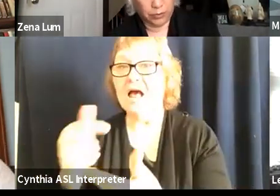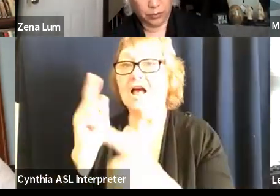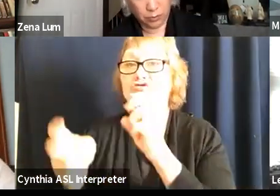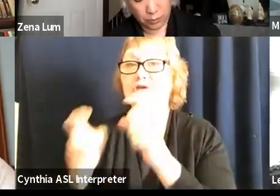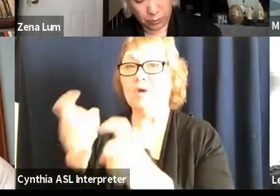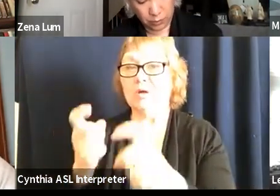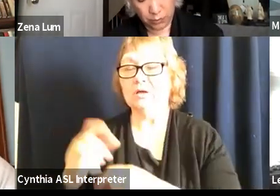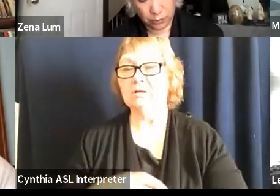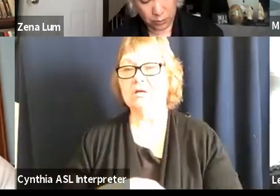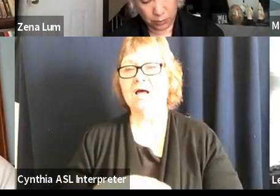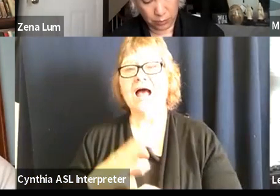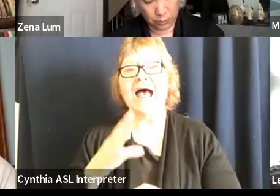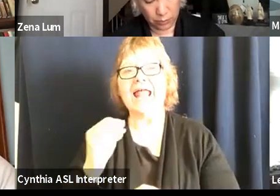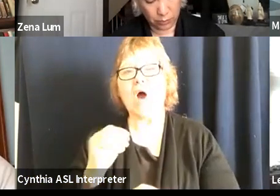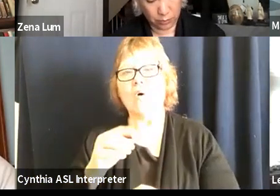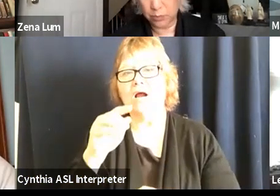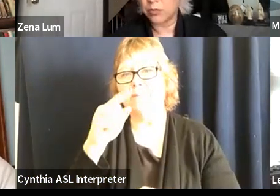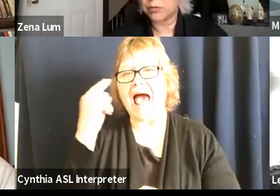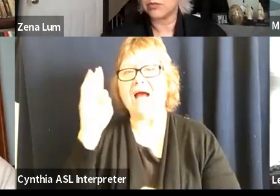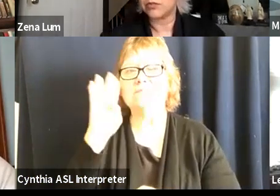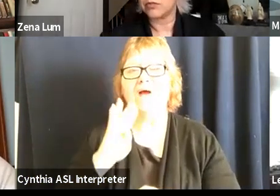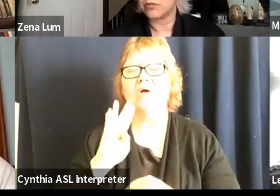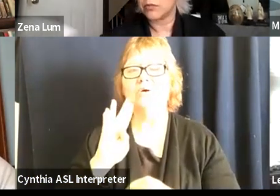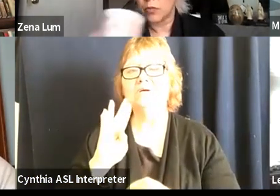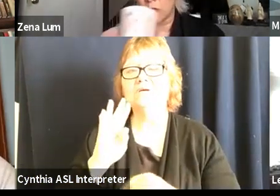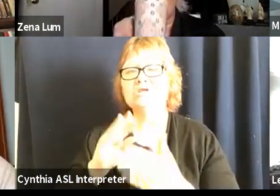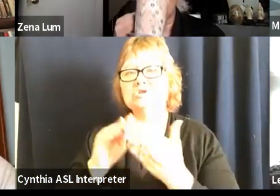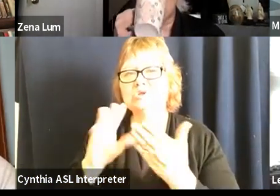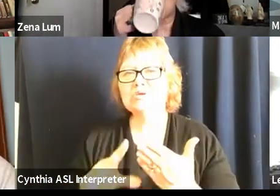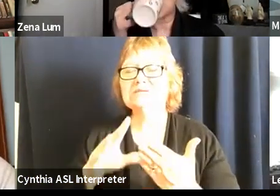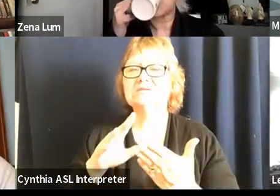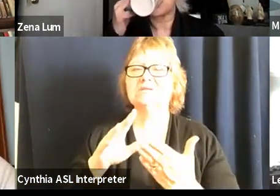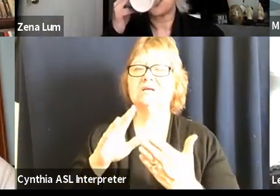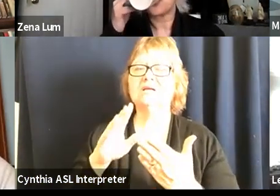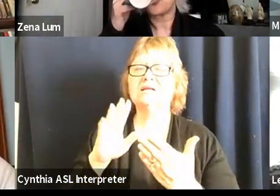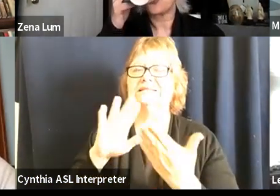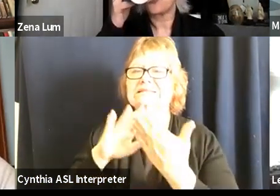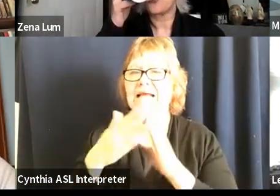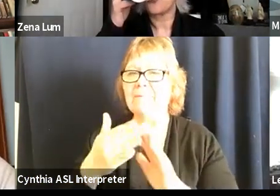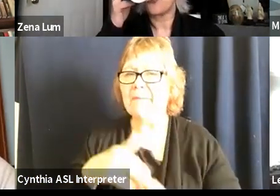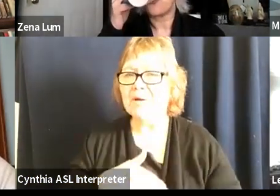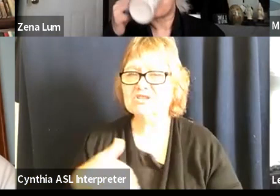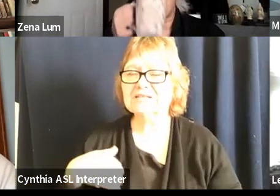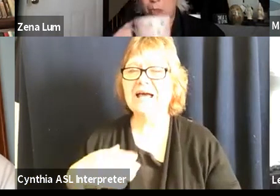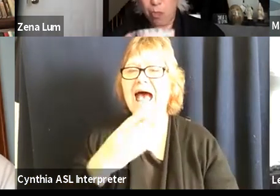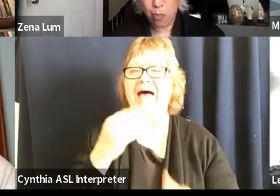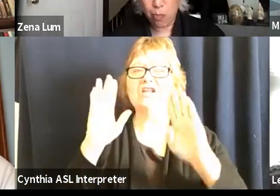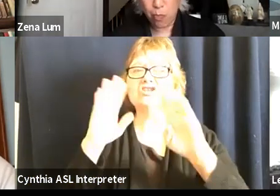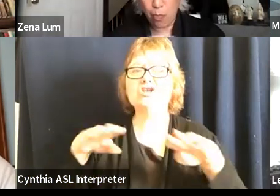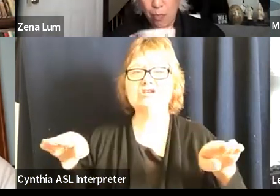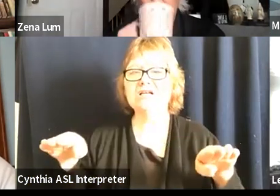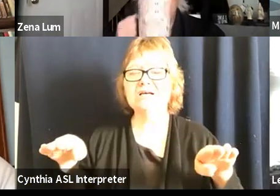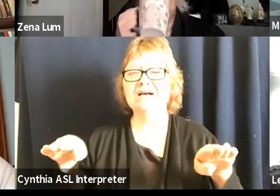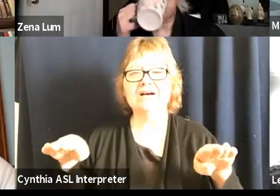fellow city members and the children are in any way